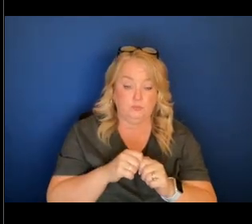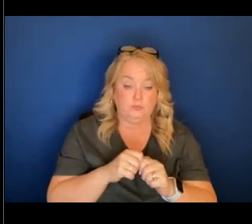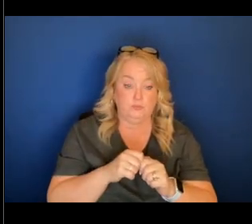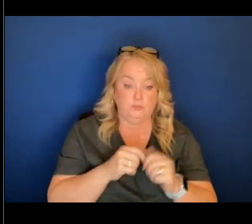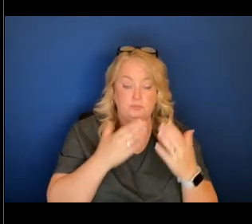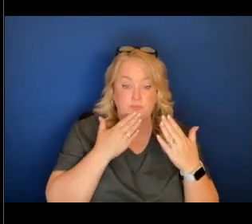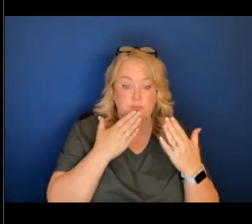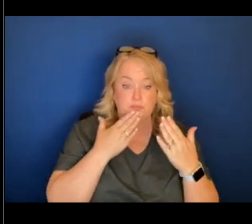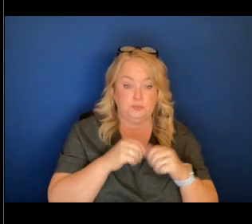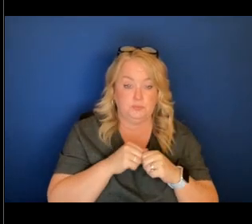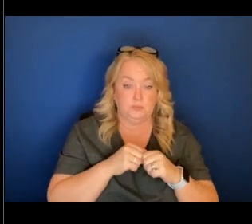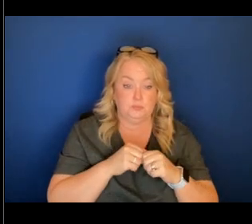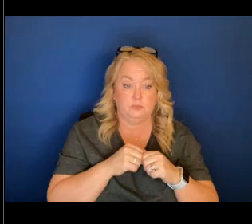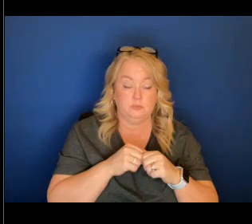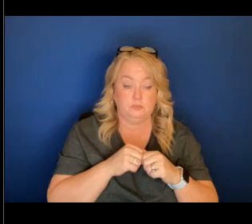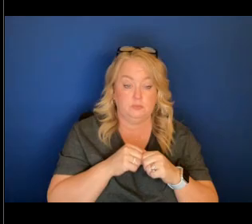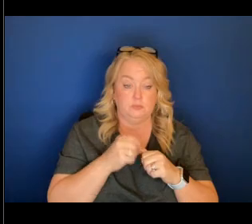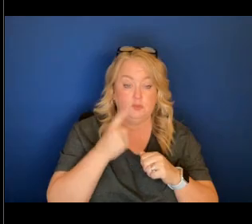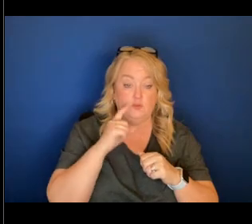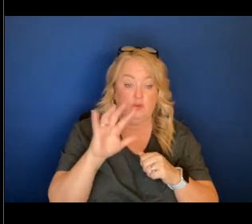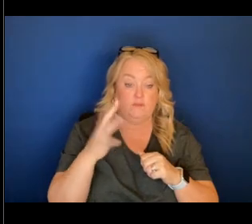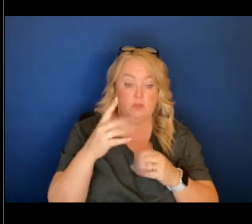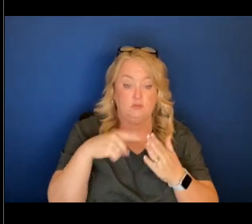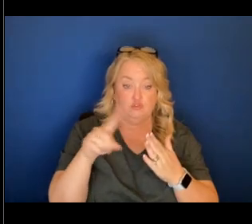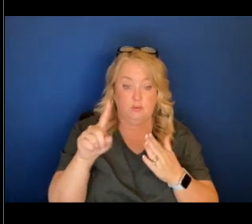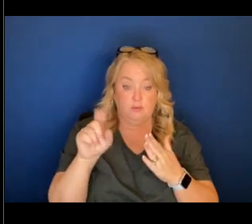Thanks, Crystal. For the 5th knowledge check,